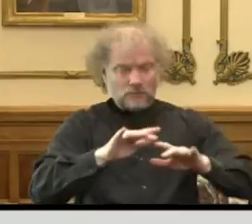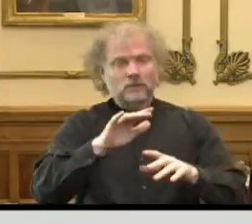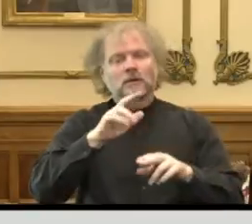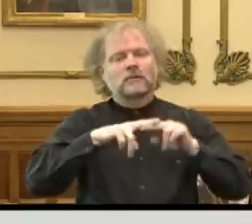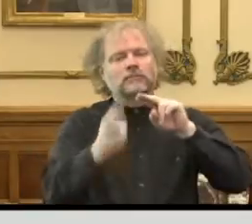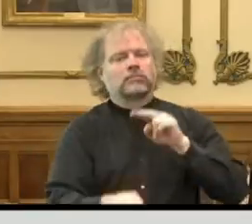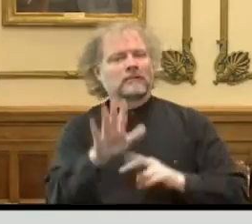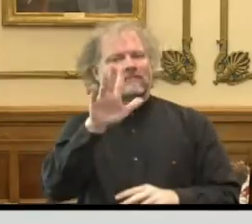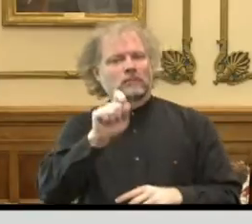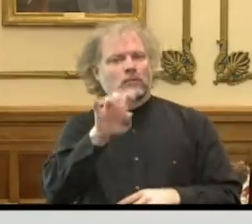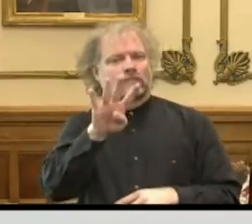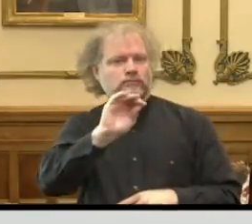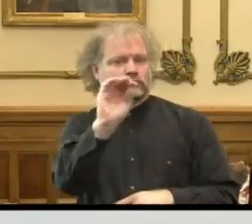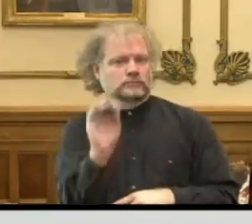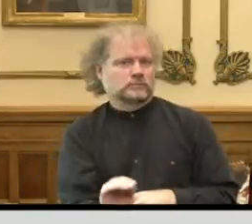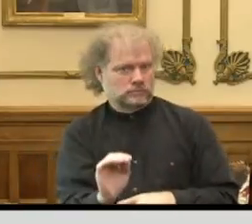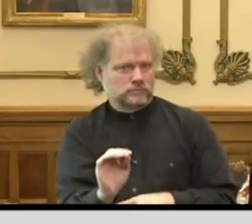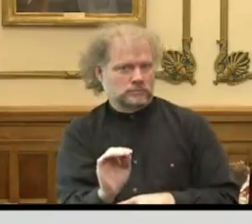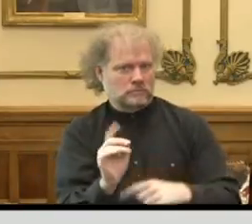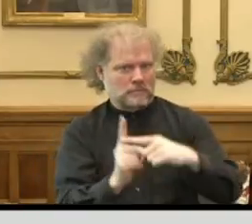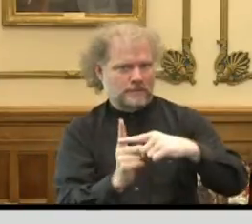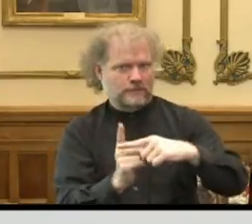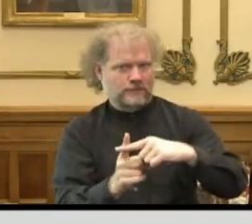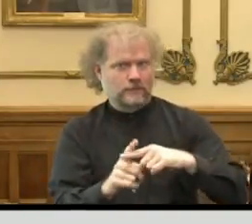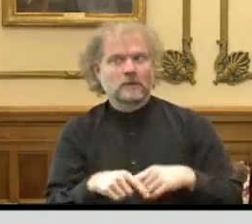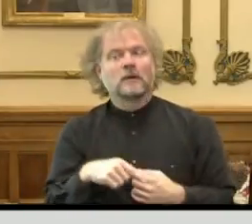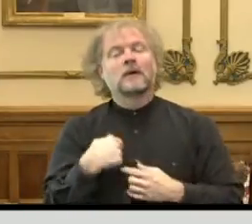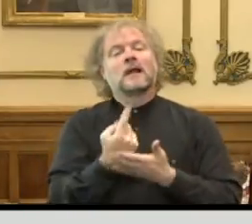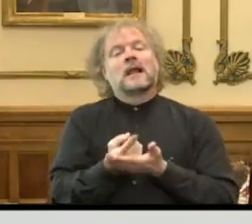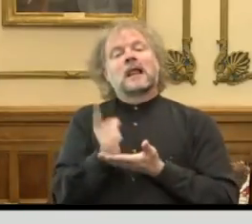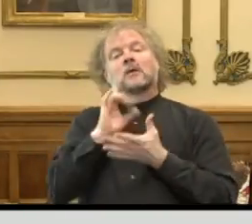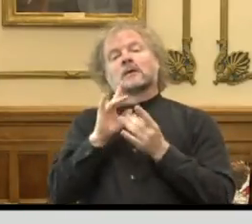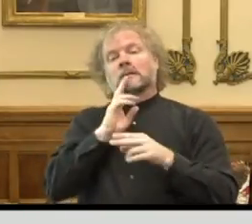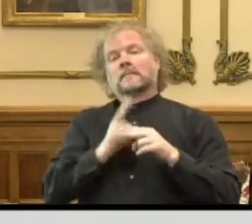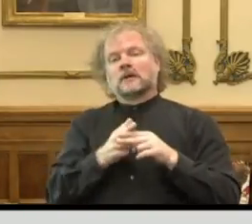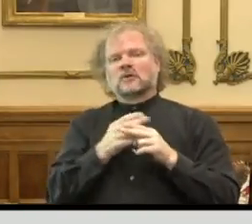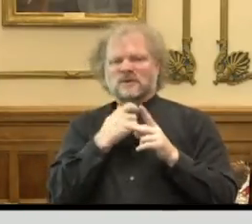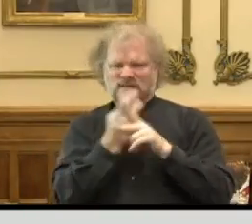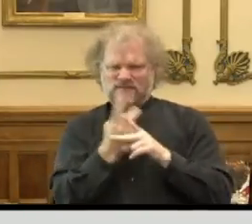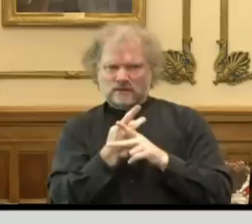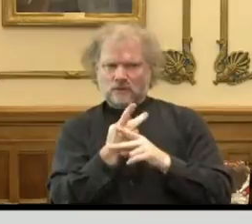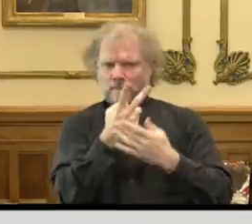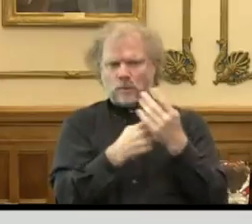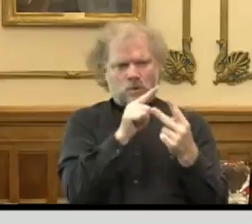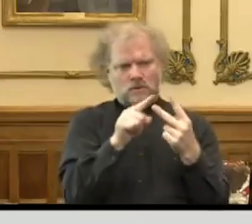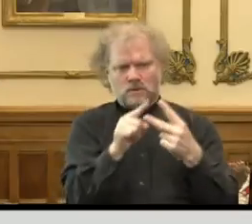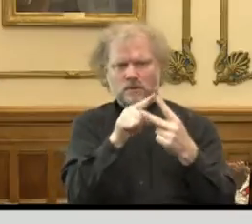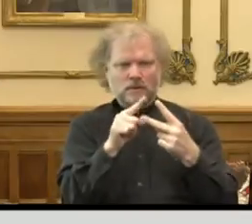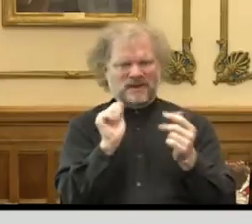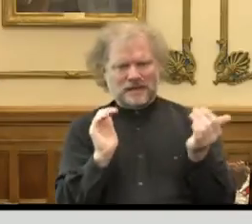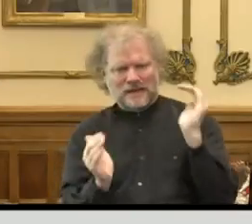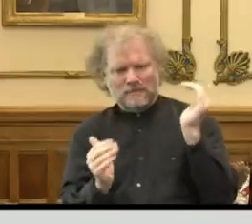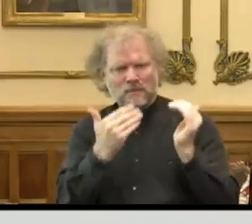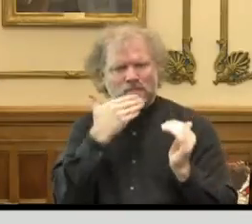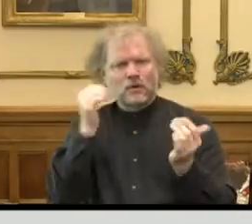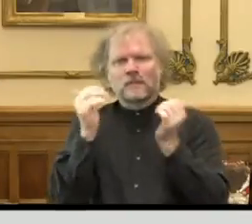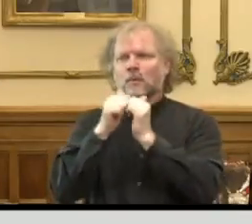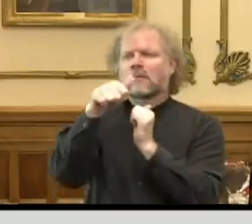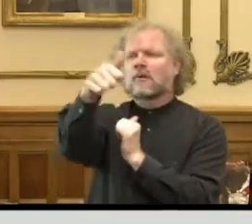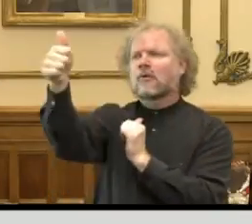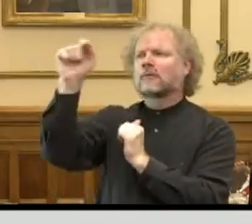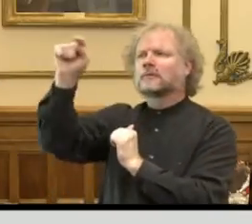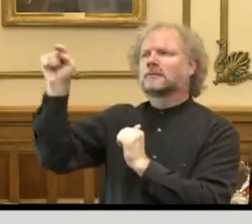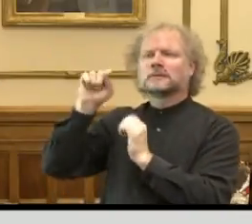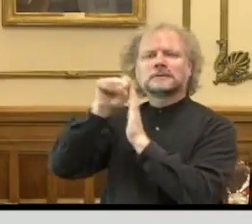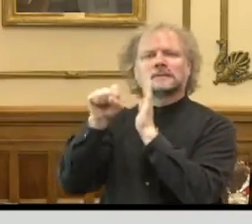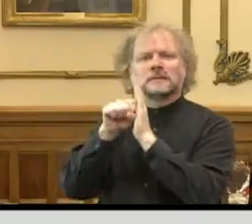to 5.4%. As I mentioned last week, we are now calculating both rates to better compare ourselves to other states that are